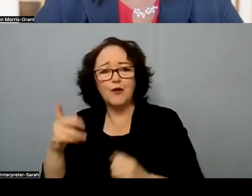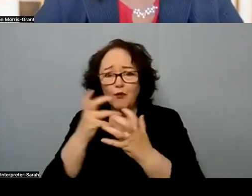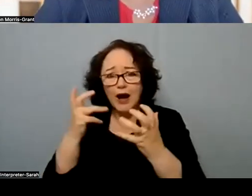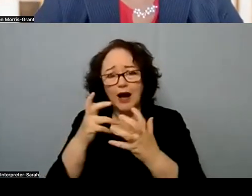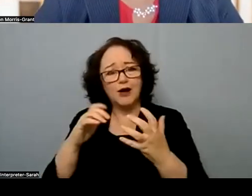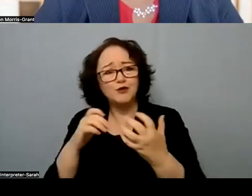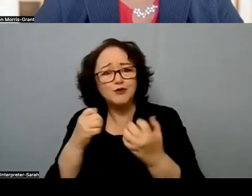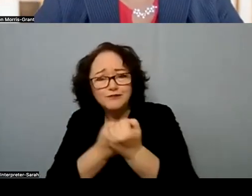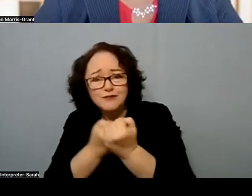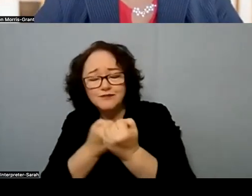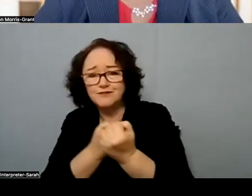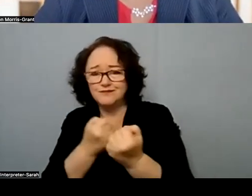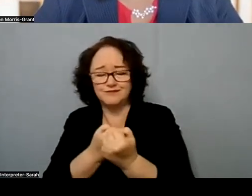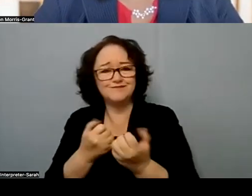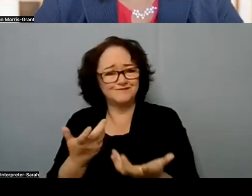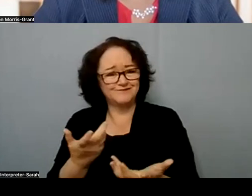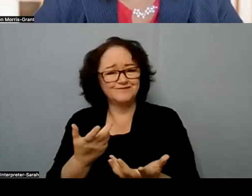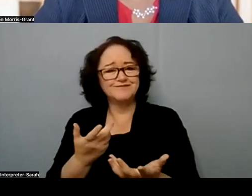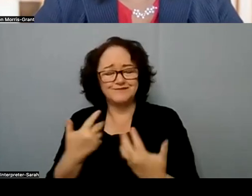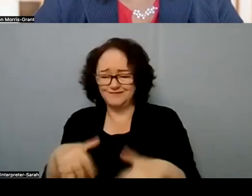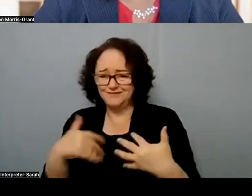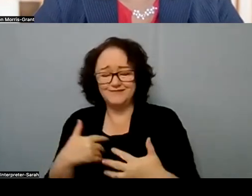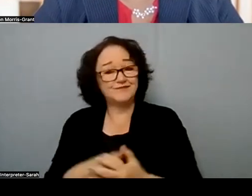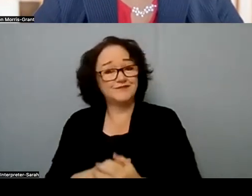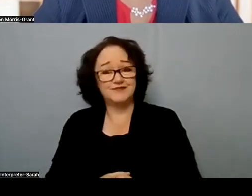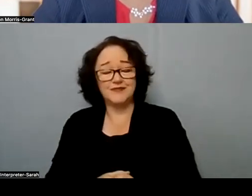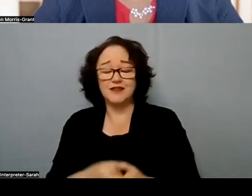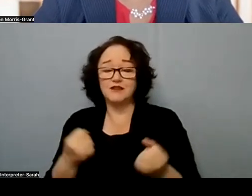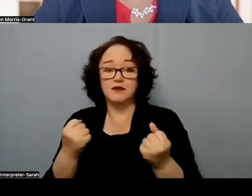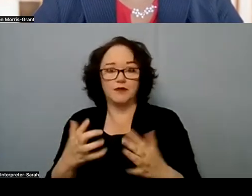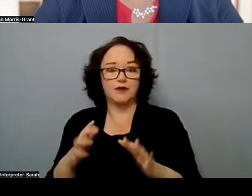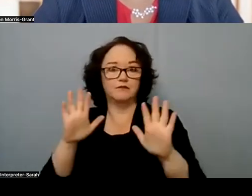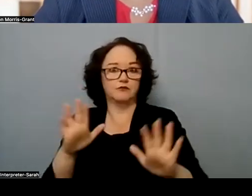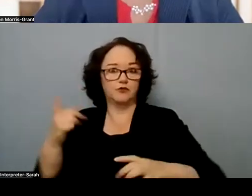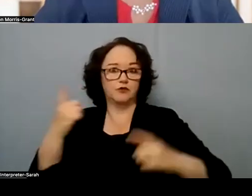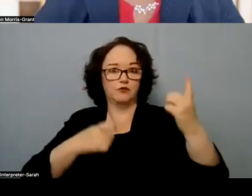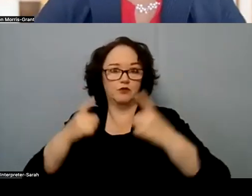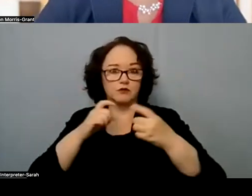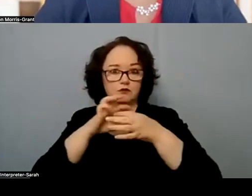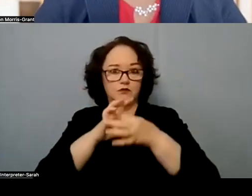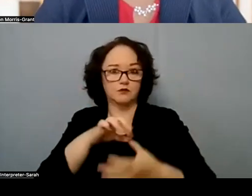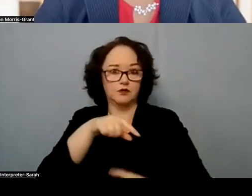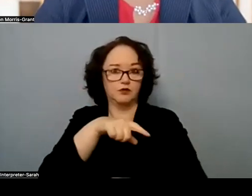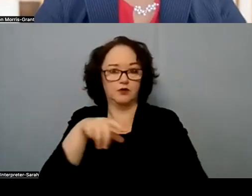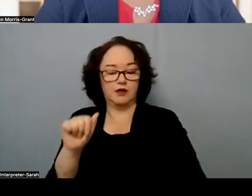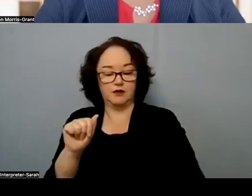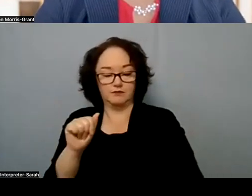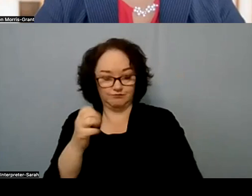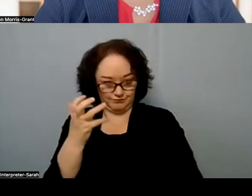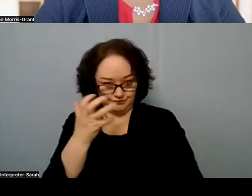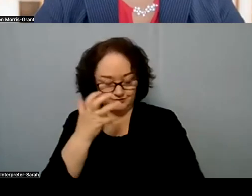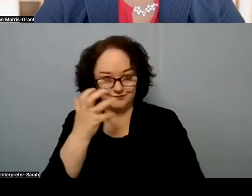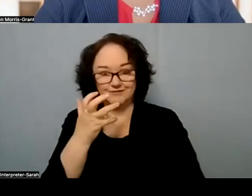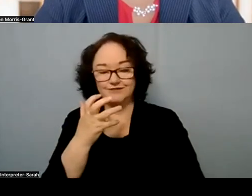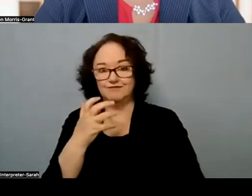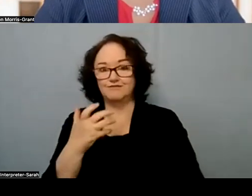something different. There are so many great questions in the Q&A. I am floored and thankful